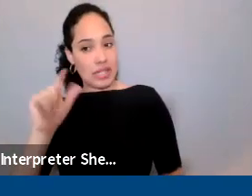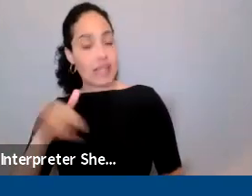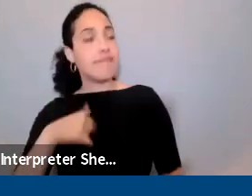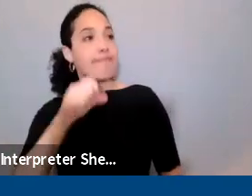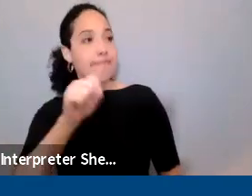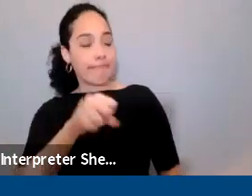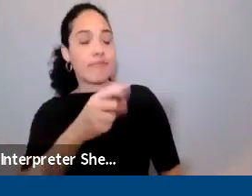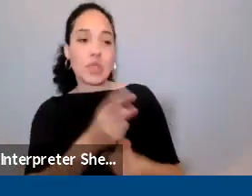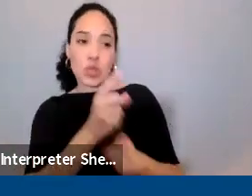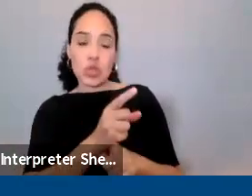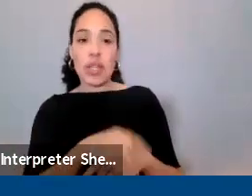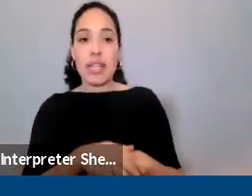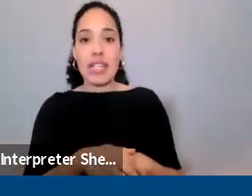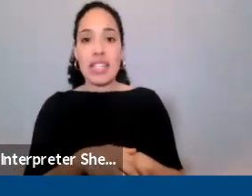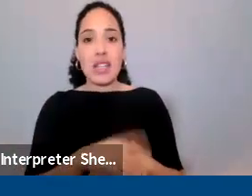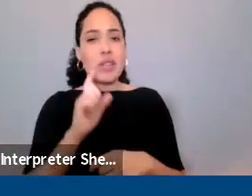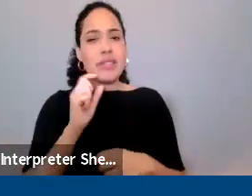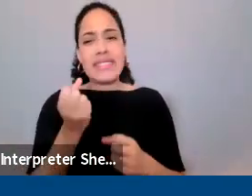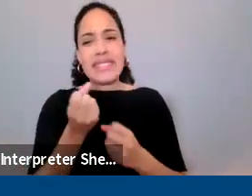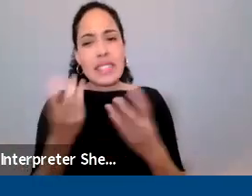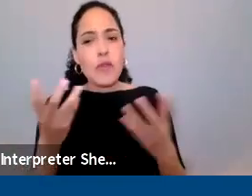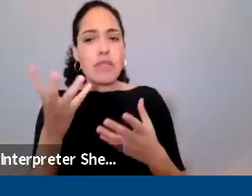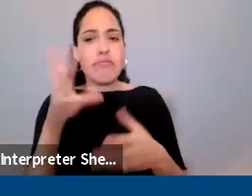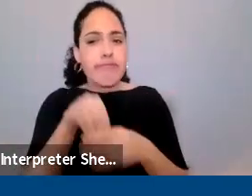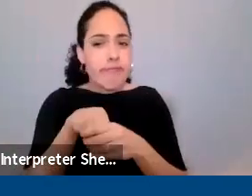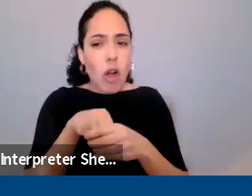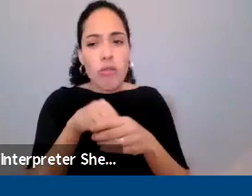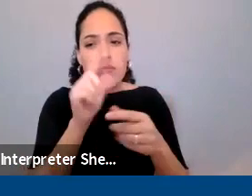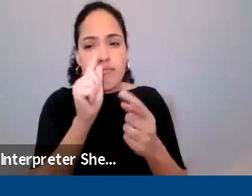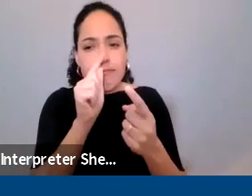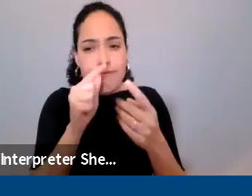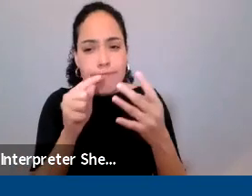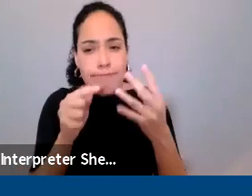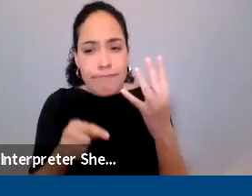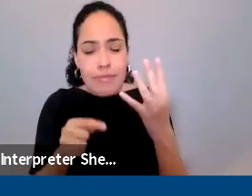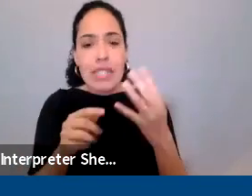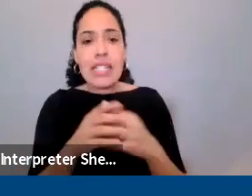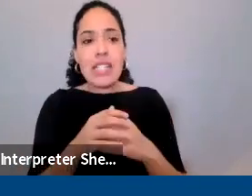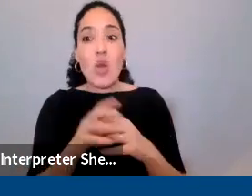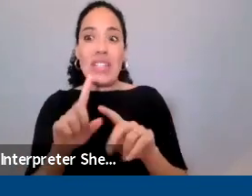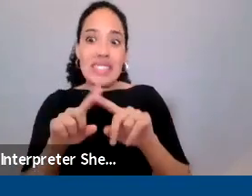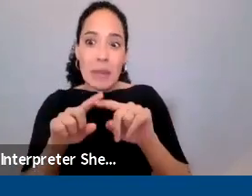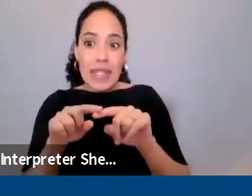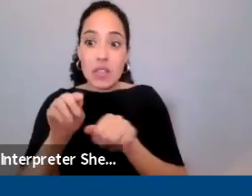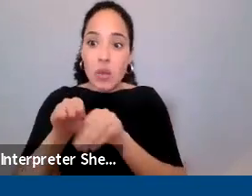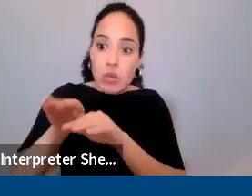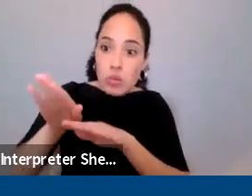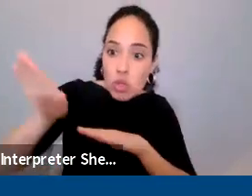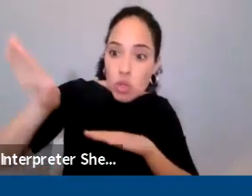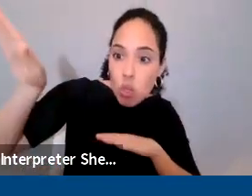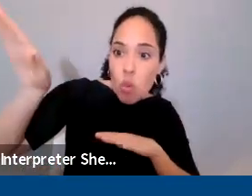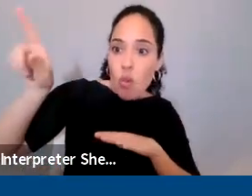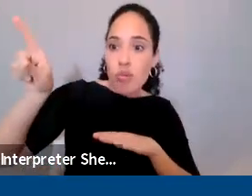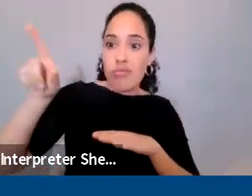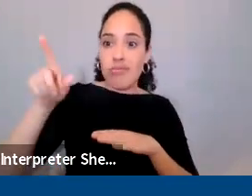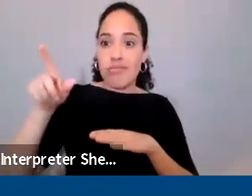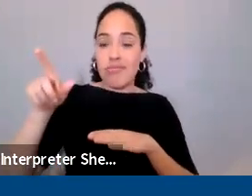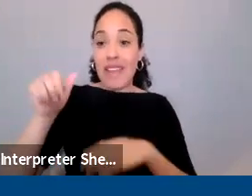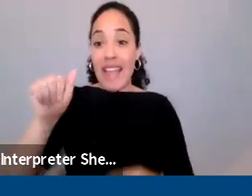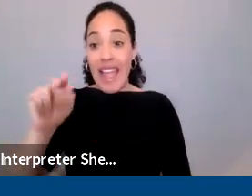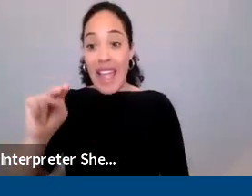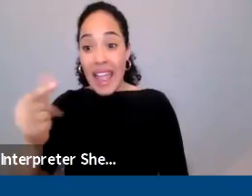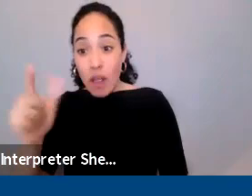restored. So depending on the slope angle, what side it's facing, it could take a while for the vegetation to